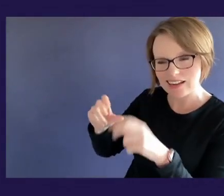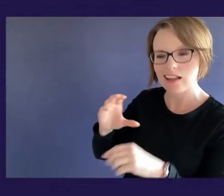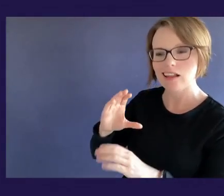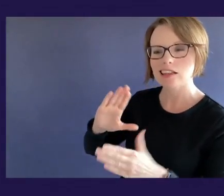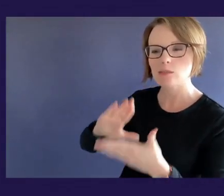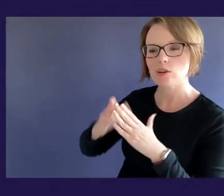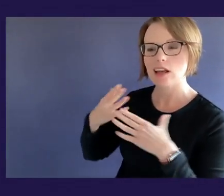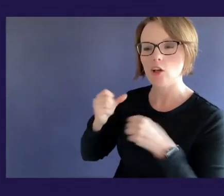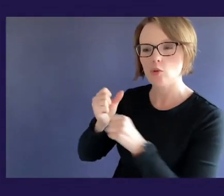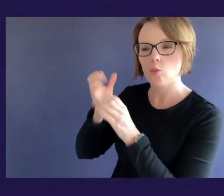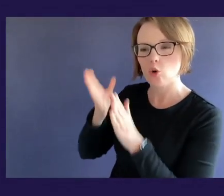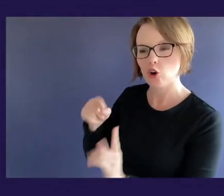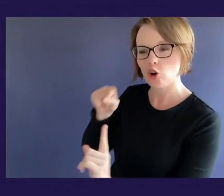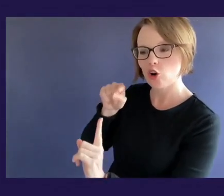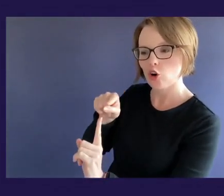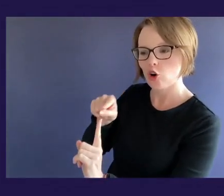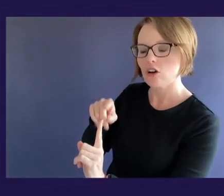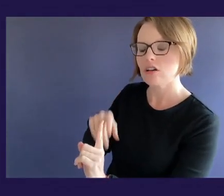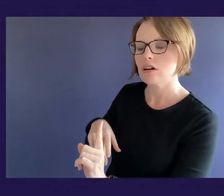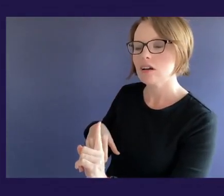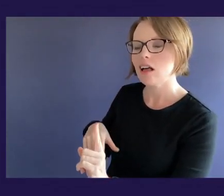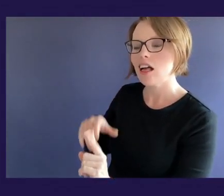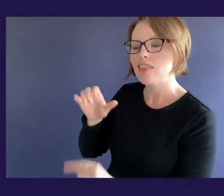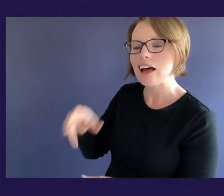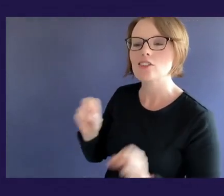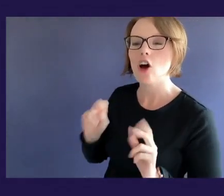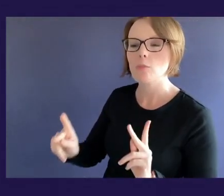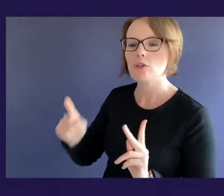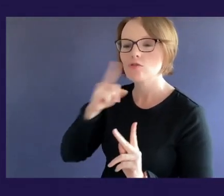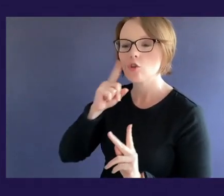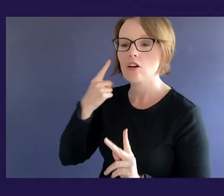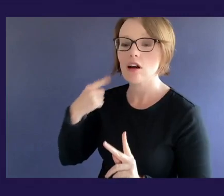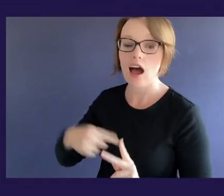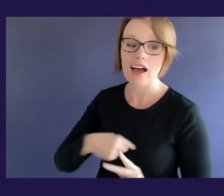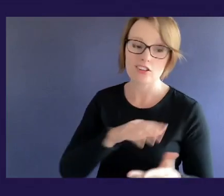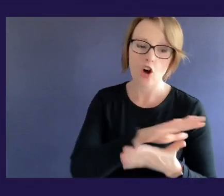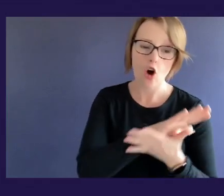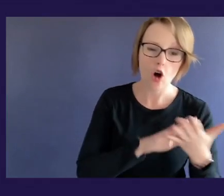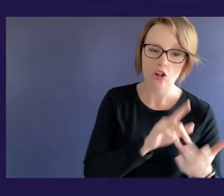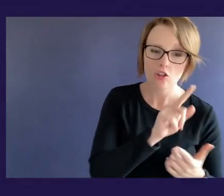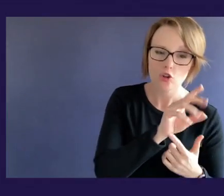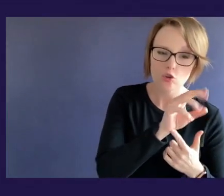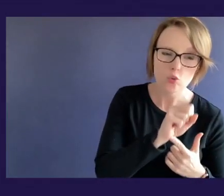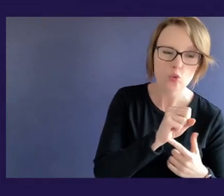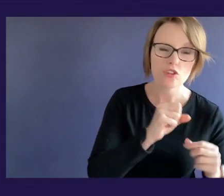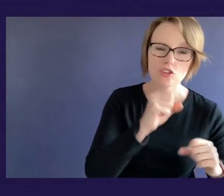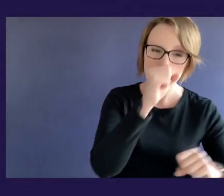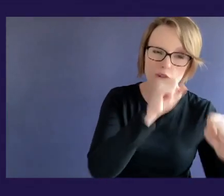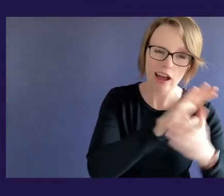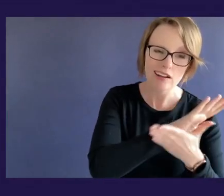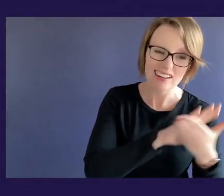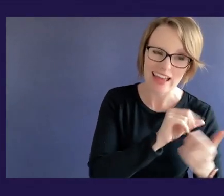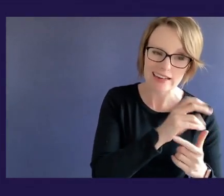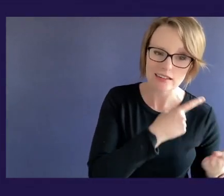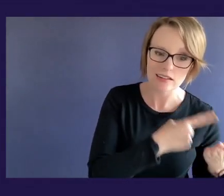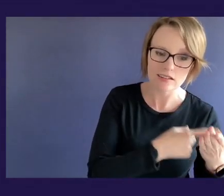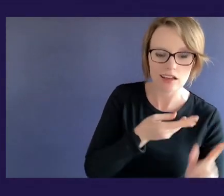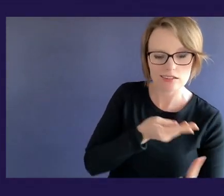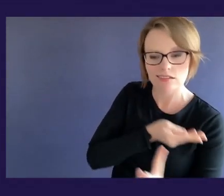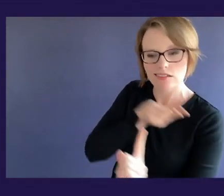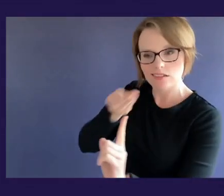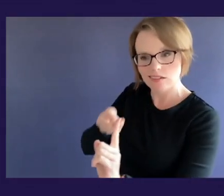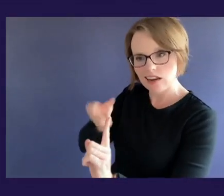of the tools that Annie just described, particularly those associated with the individual level